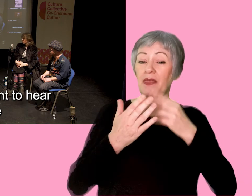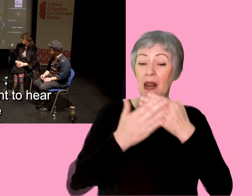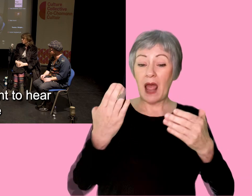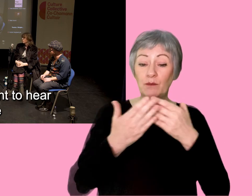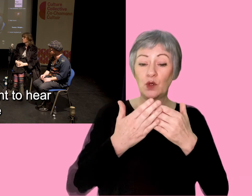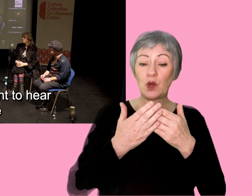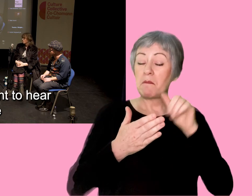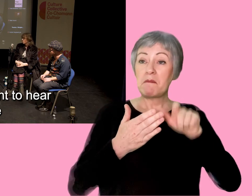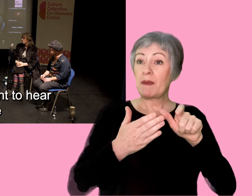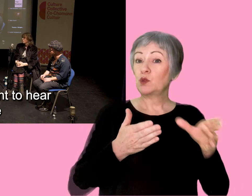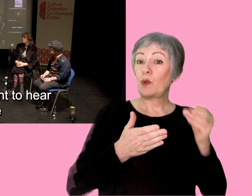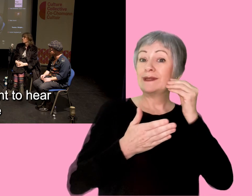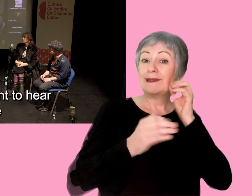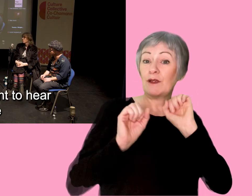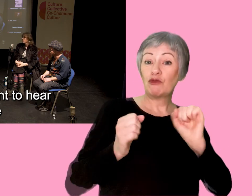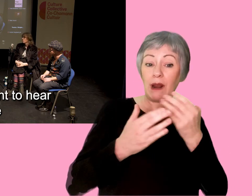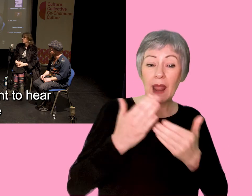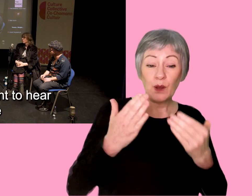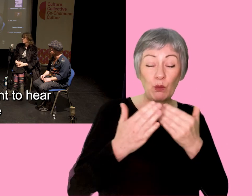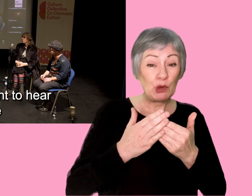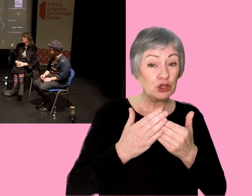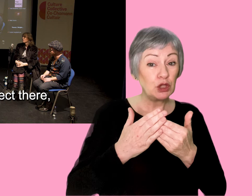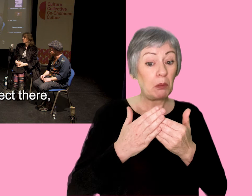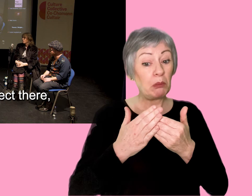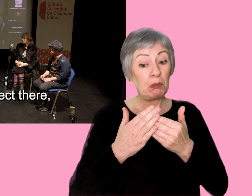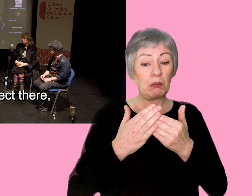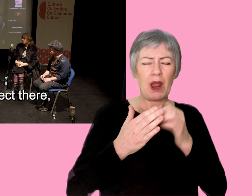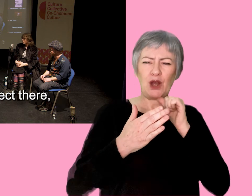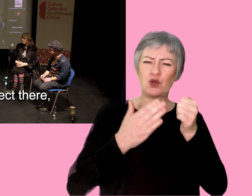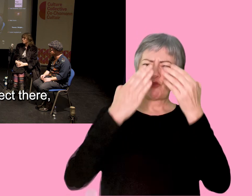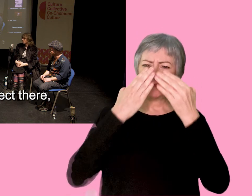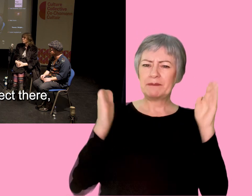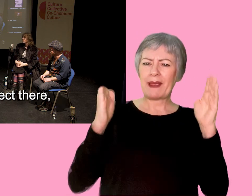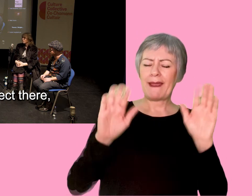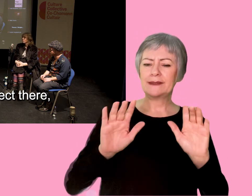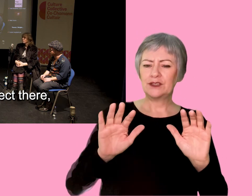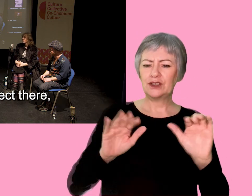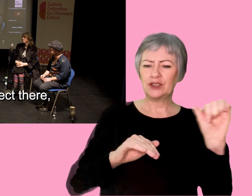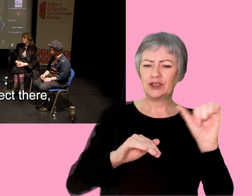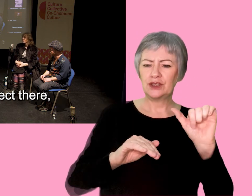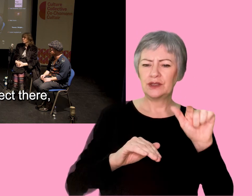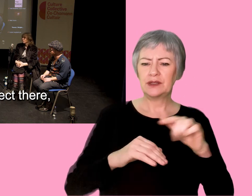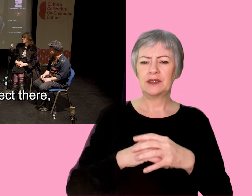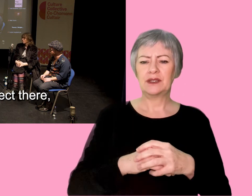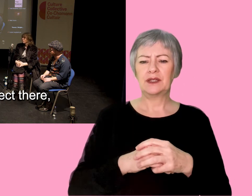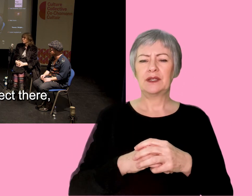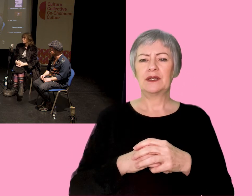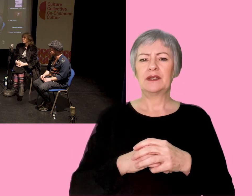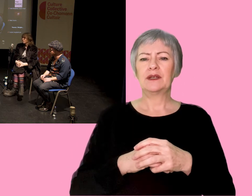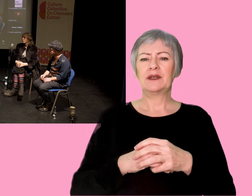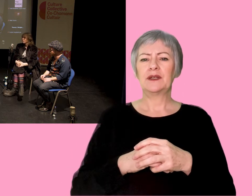where people don't want to hear your language, or there's not that respect there, I think.